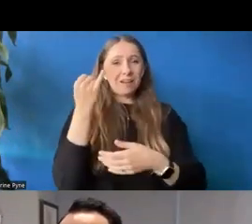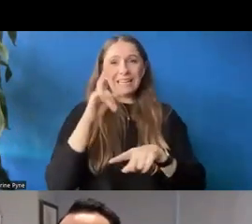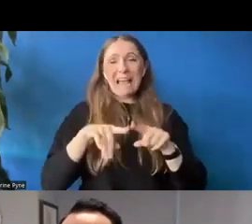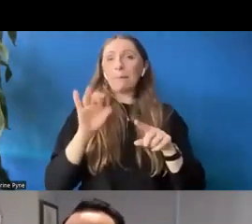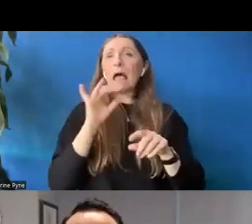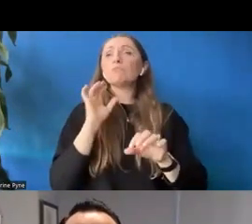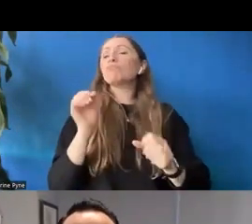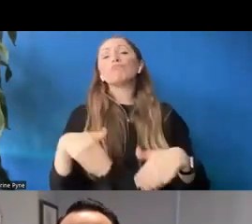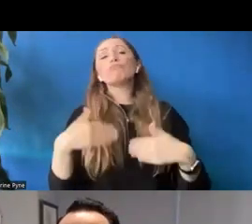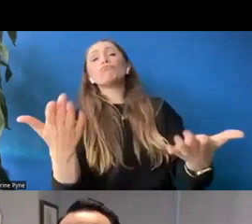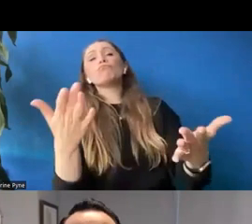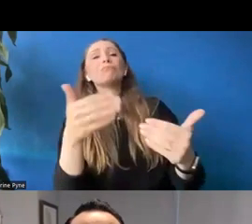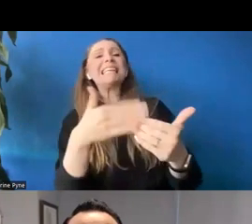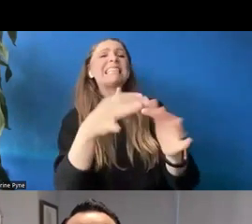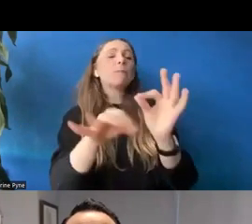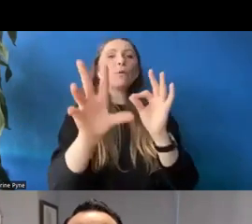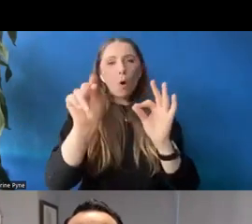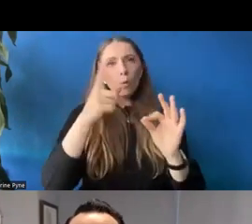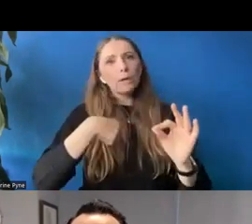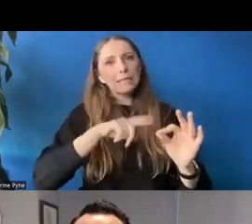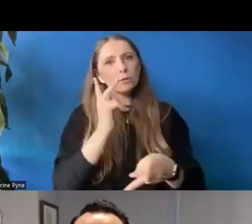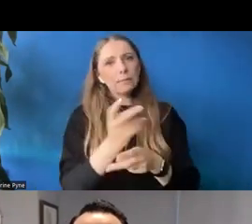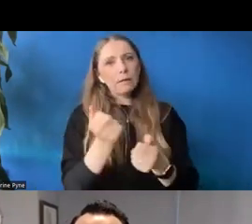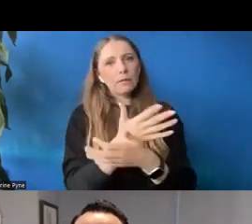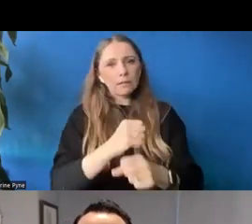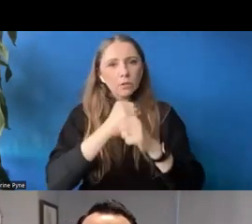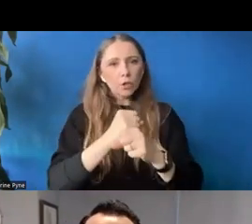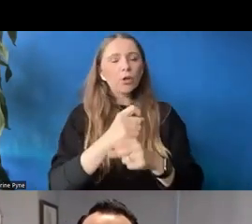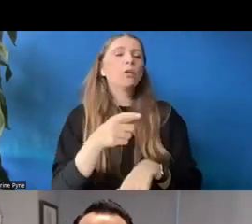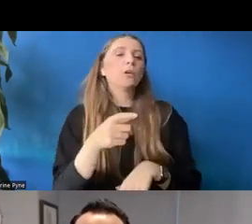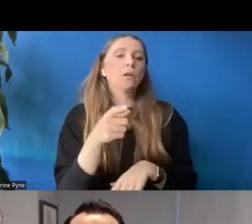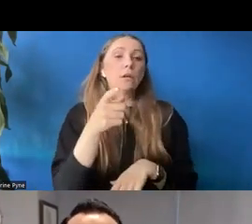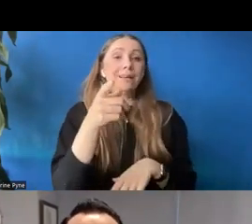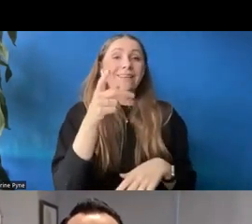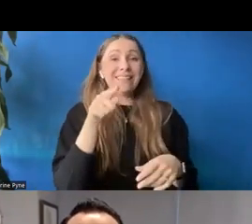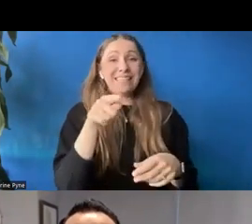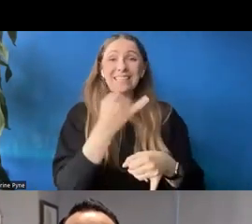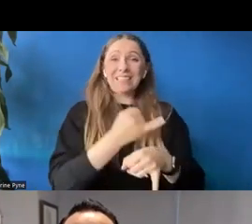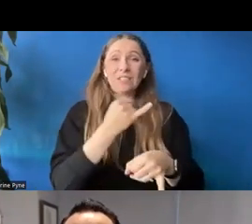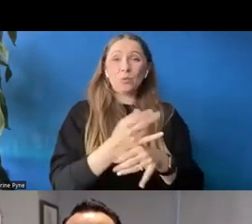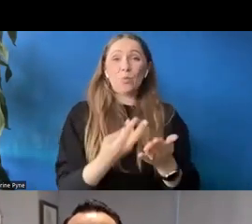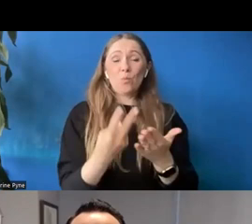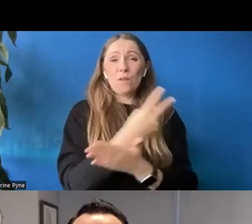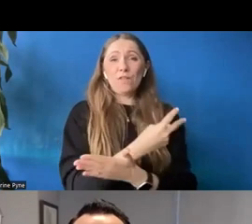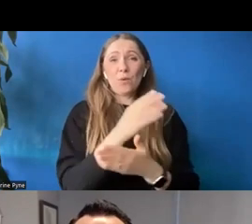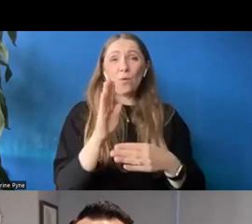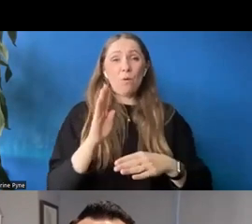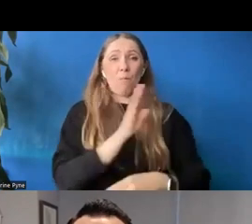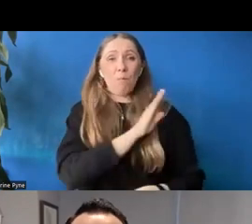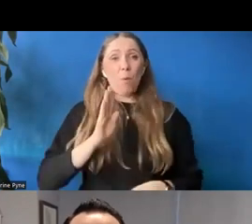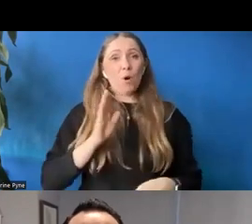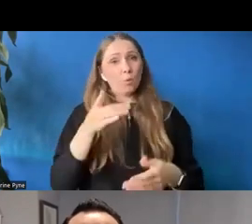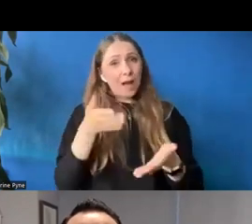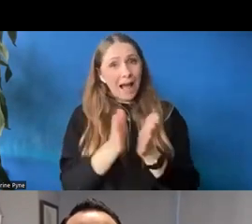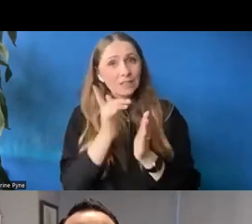of the process itself, for those familiar with an institutional review board, this is somewhat similar. The process will start with a request